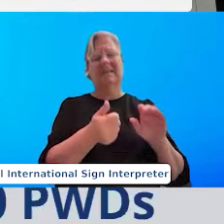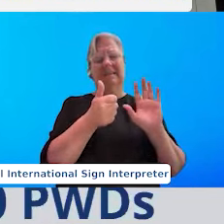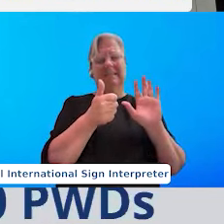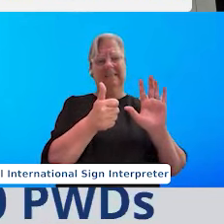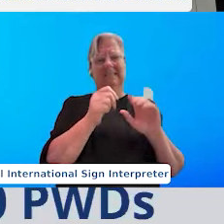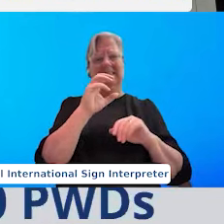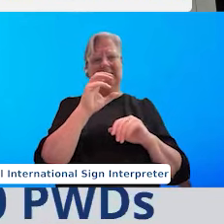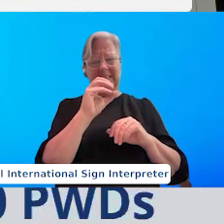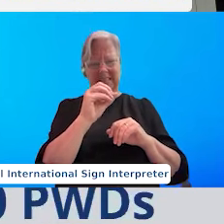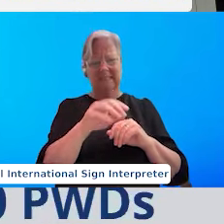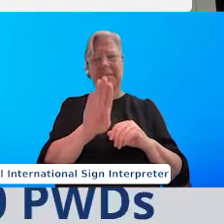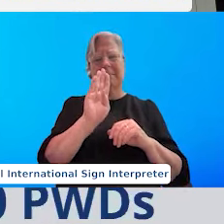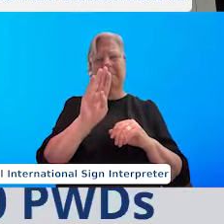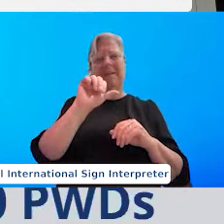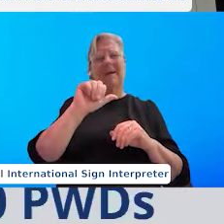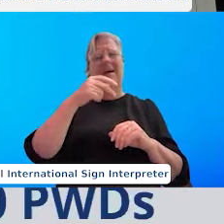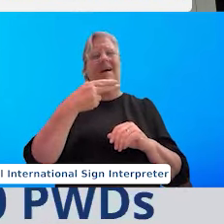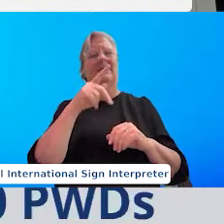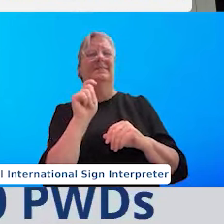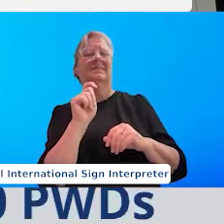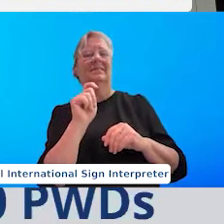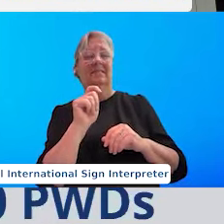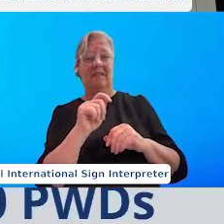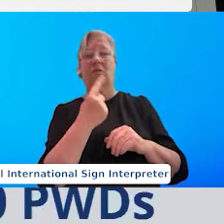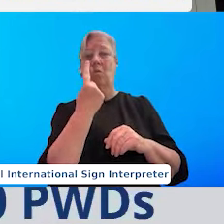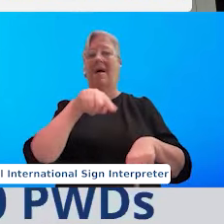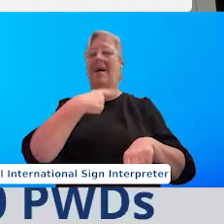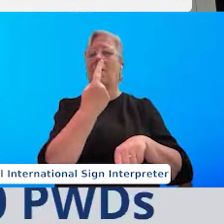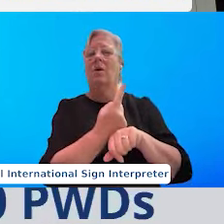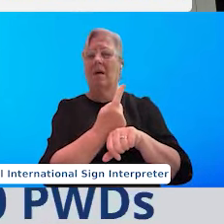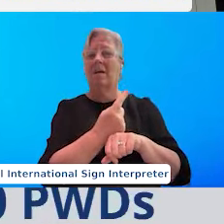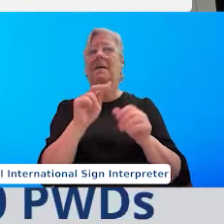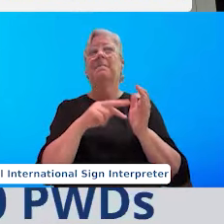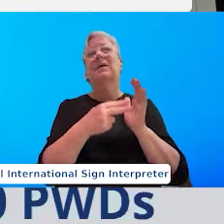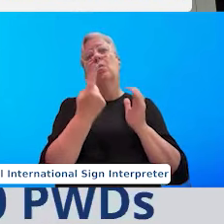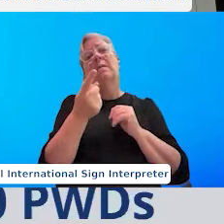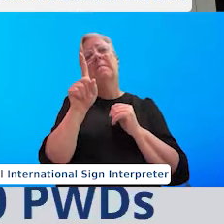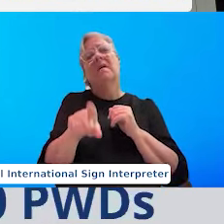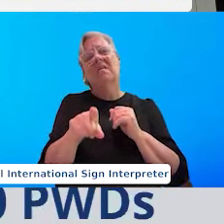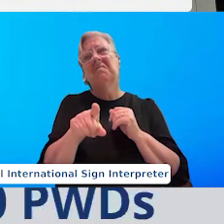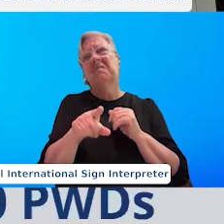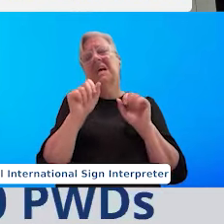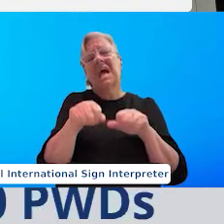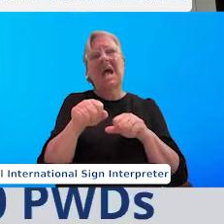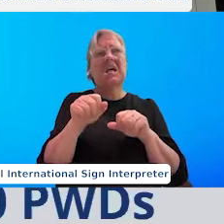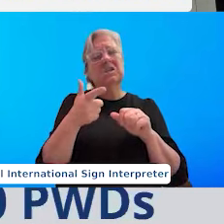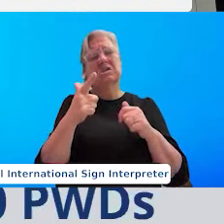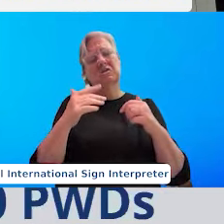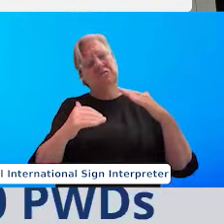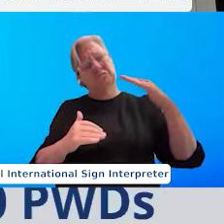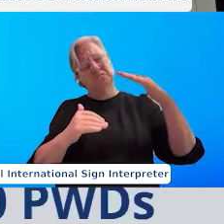day, and the wage, the minimum, the rate is paid up now. We have been recently